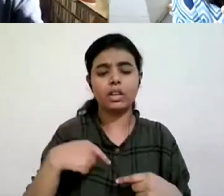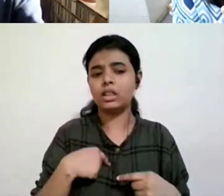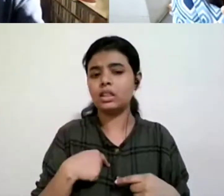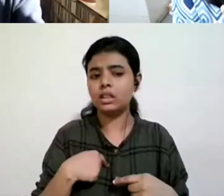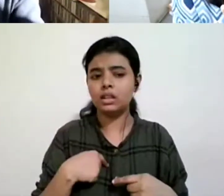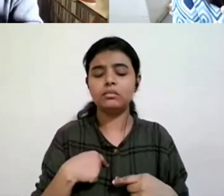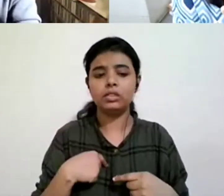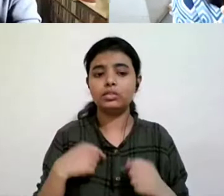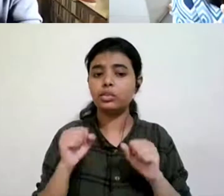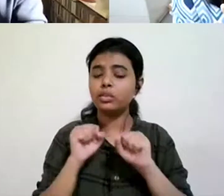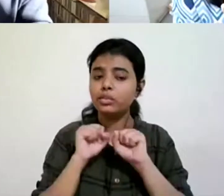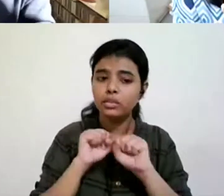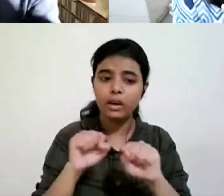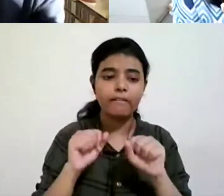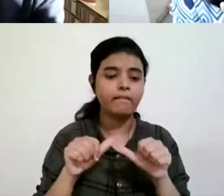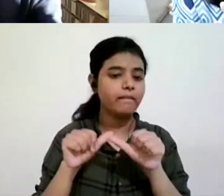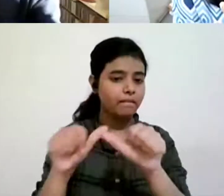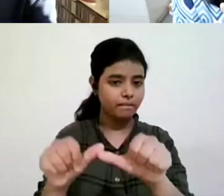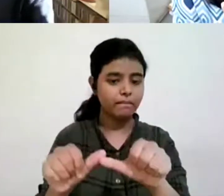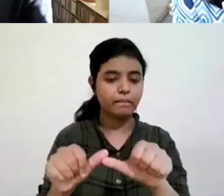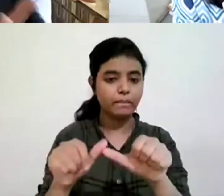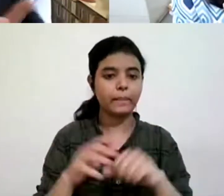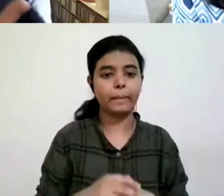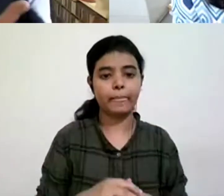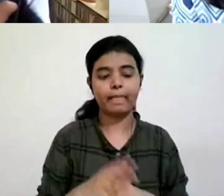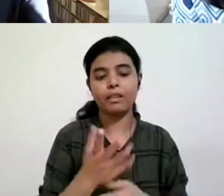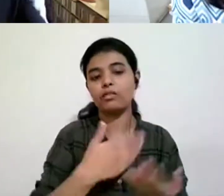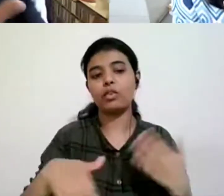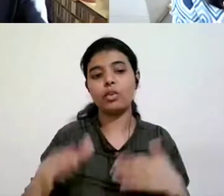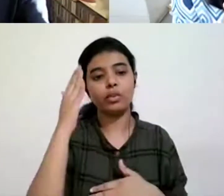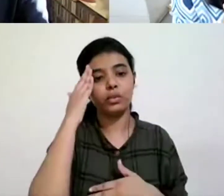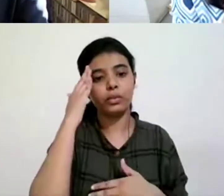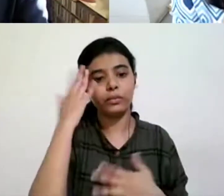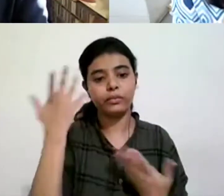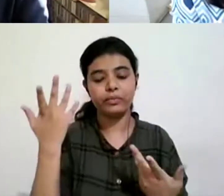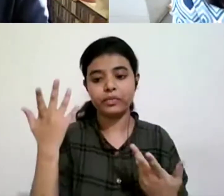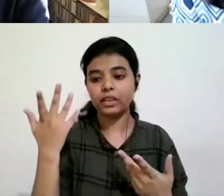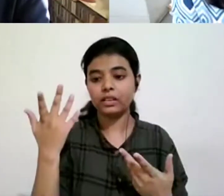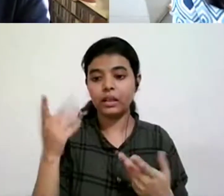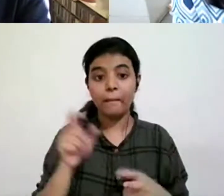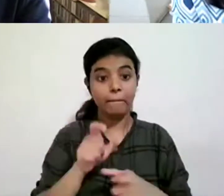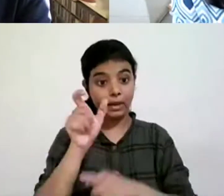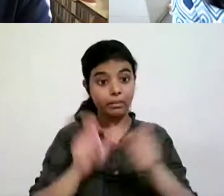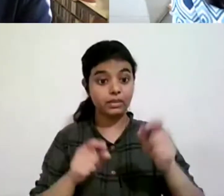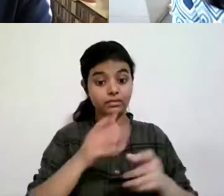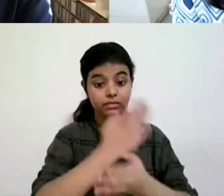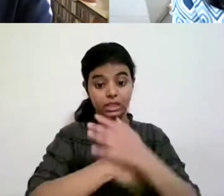very difficult to answer because, as we all know, we can't generalize people.